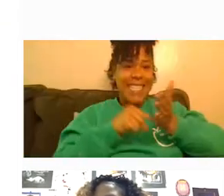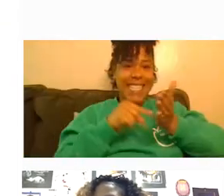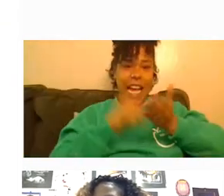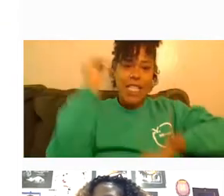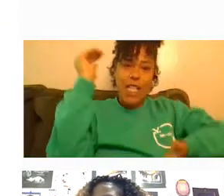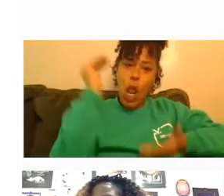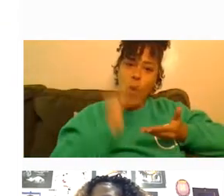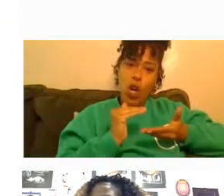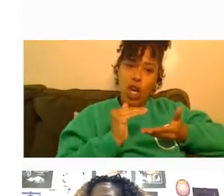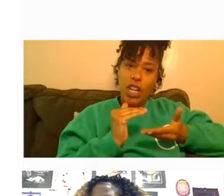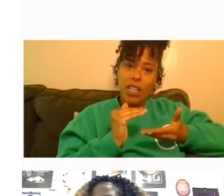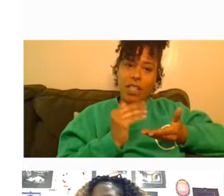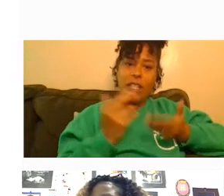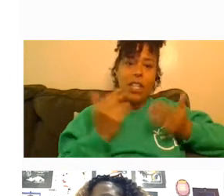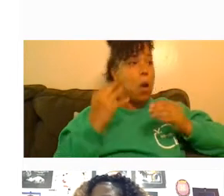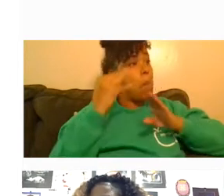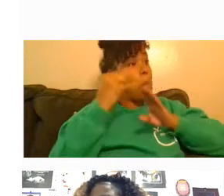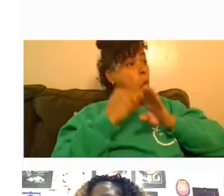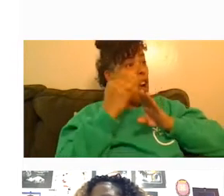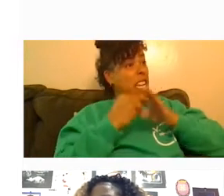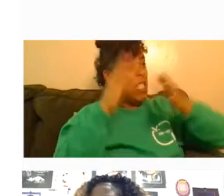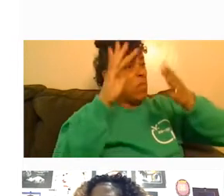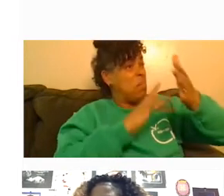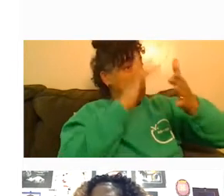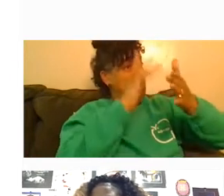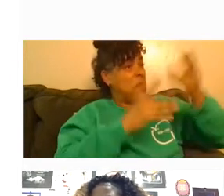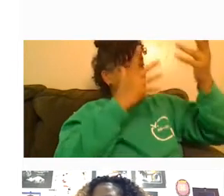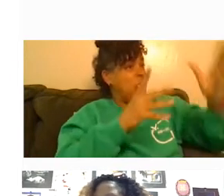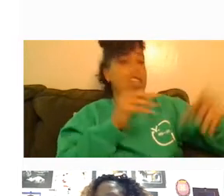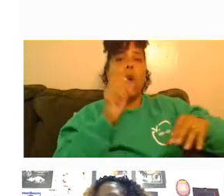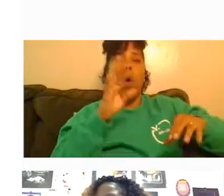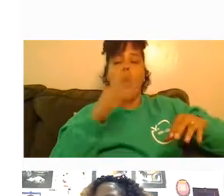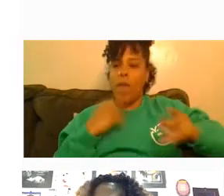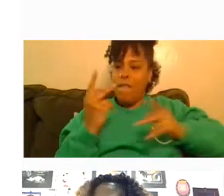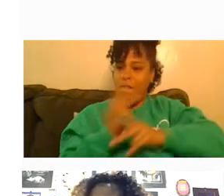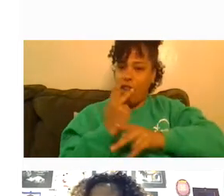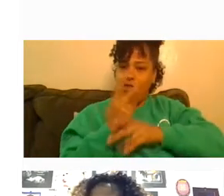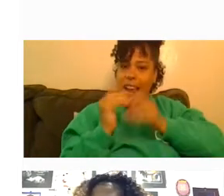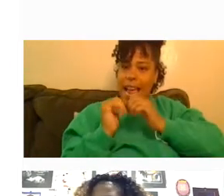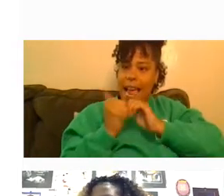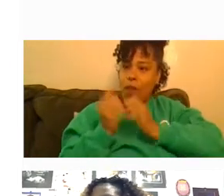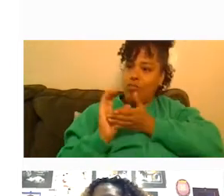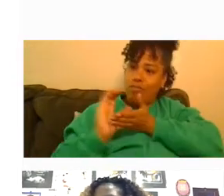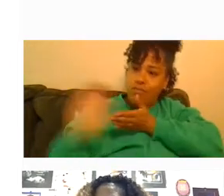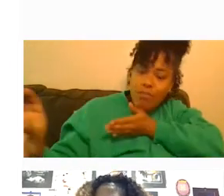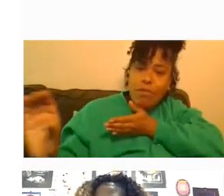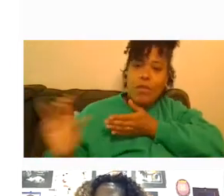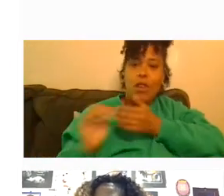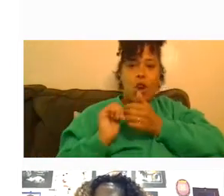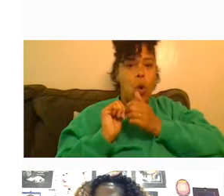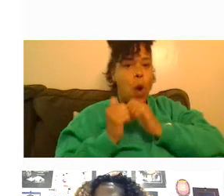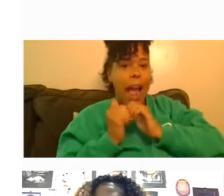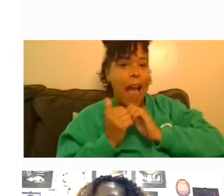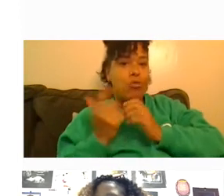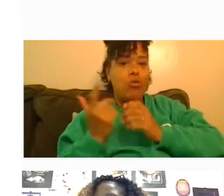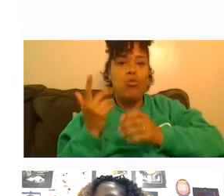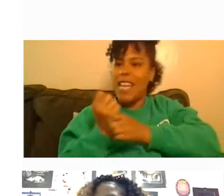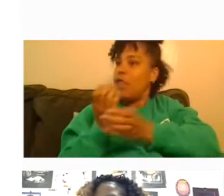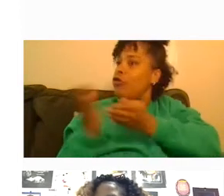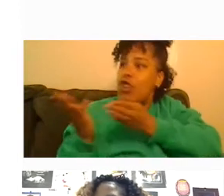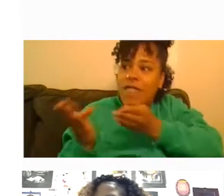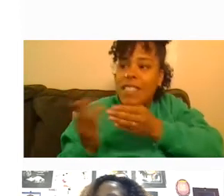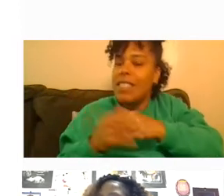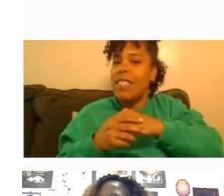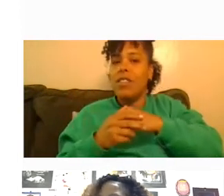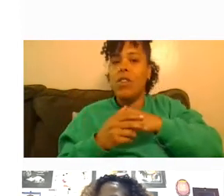looking for now, our mortgages paid, or we figured out how to handle it, how to handle that rent, how to get some services, right? And what we